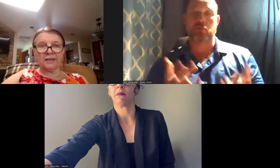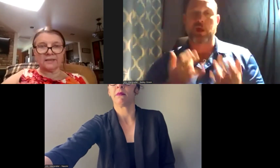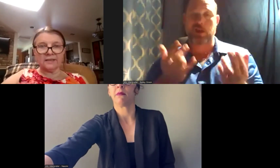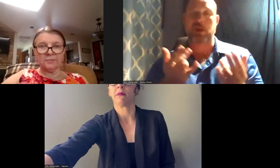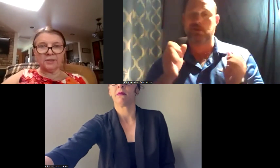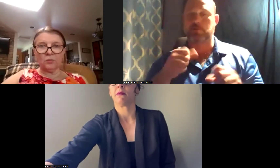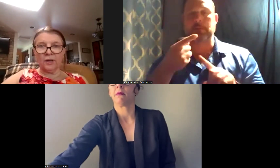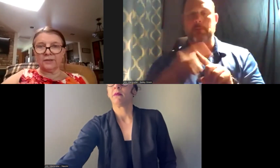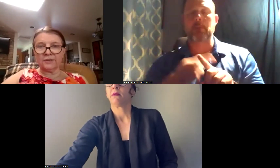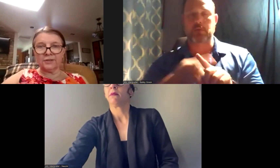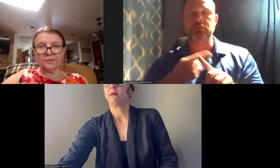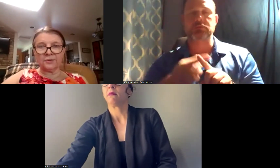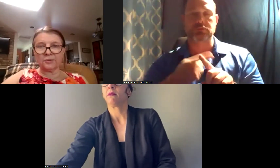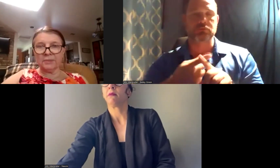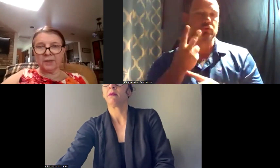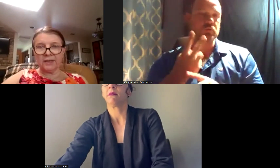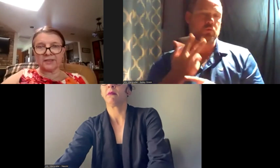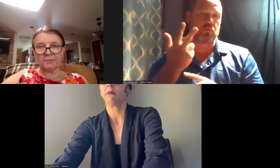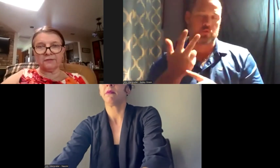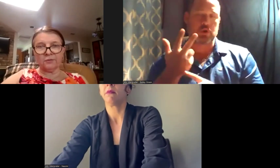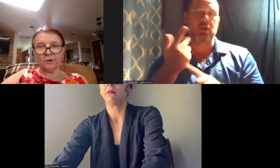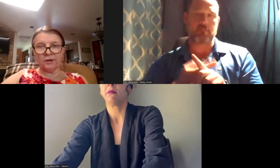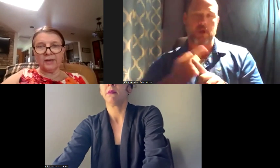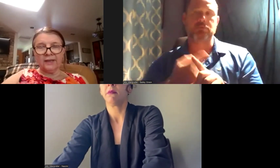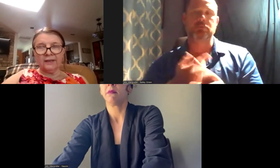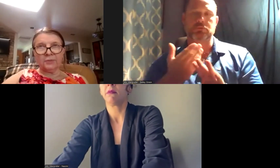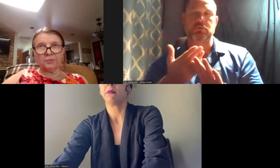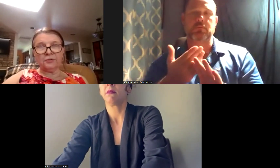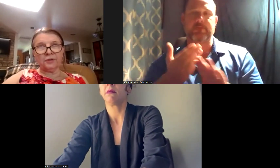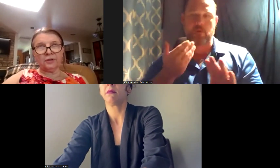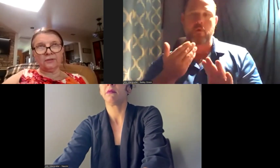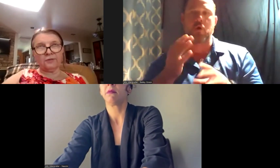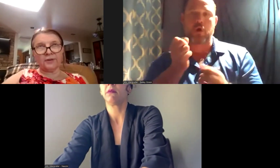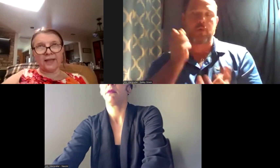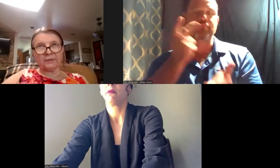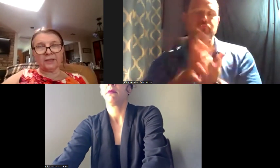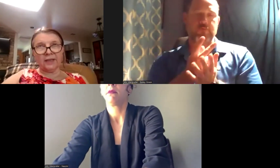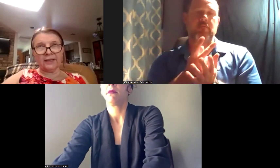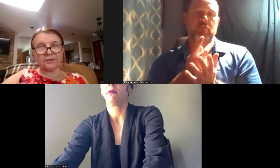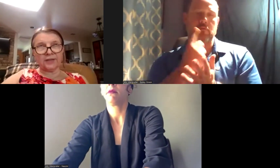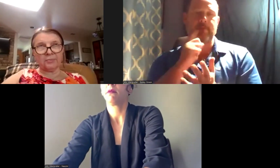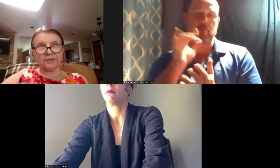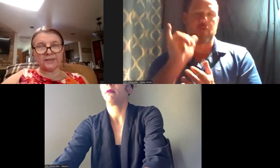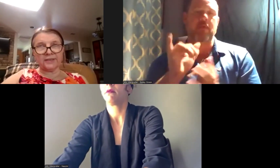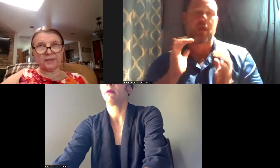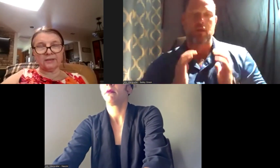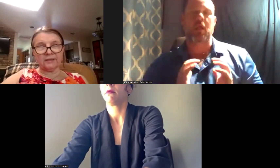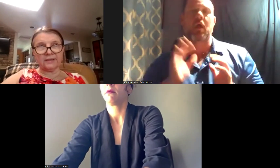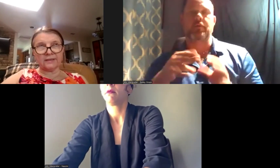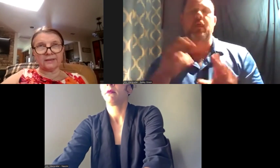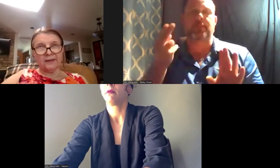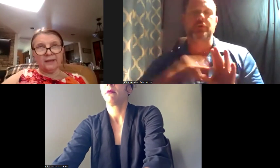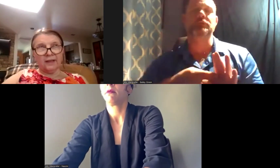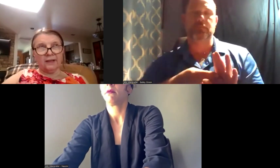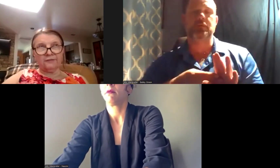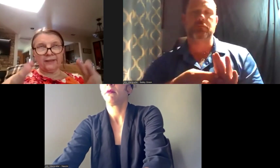be months. It could be 1, 2, 3 months before the approval for that client or that participant